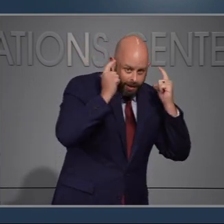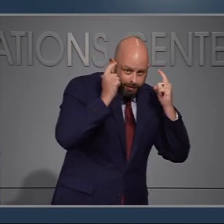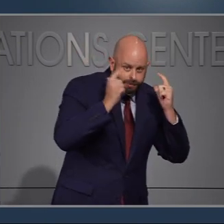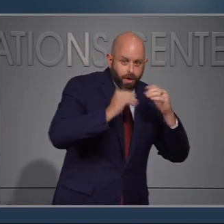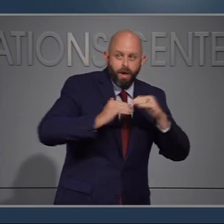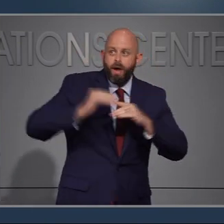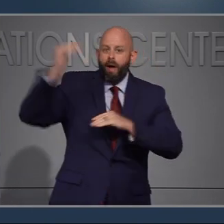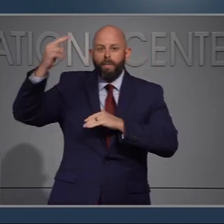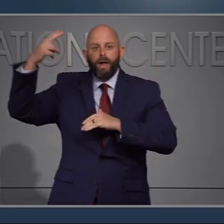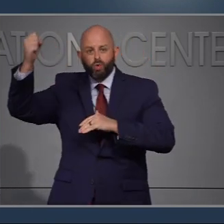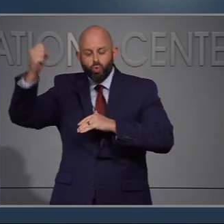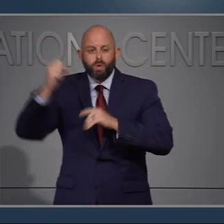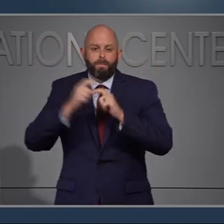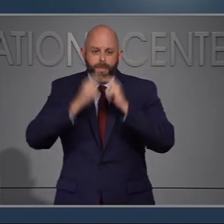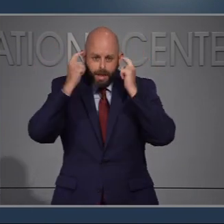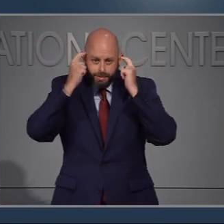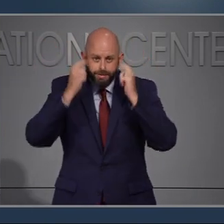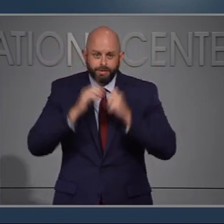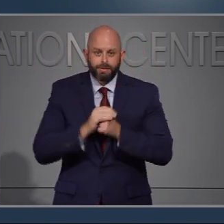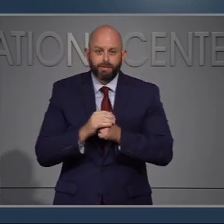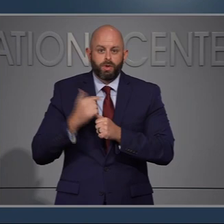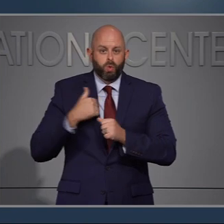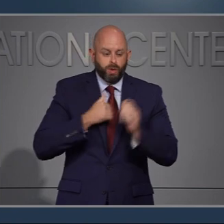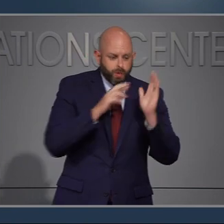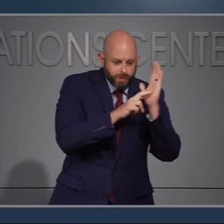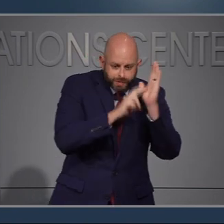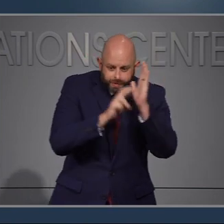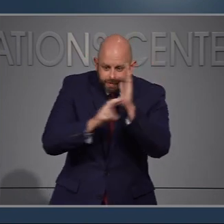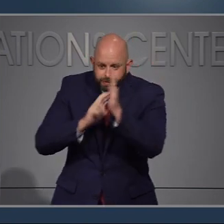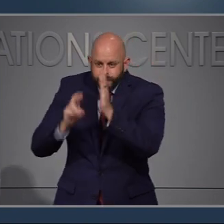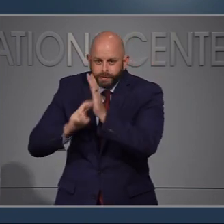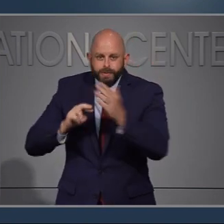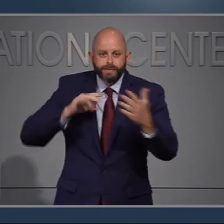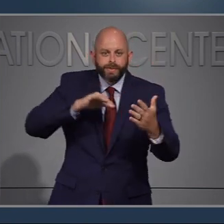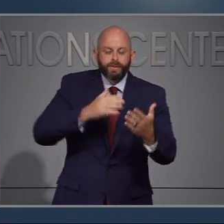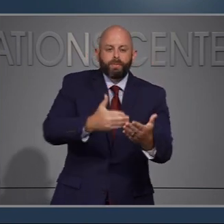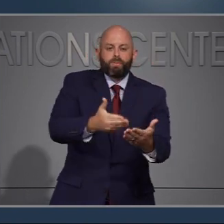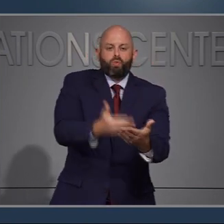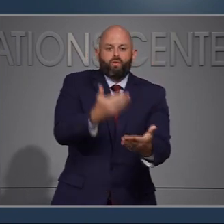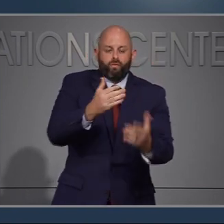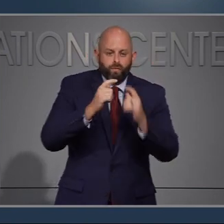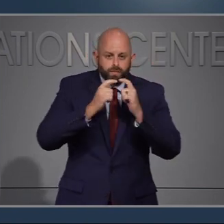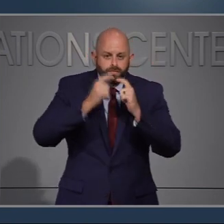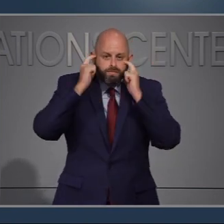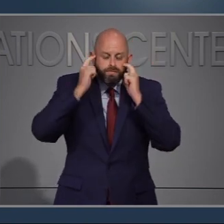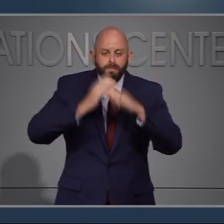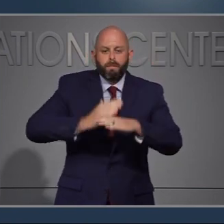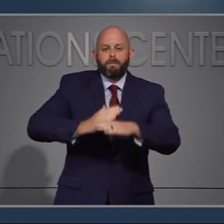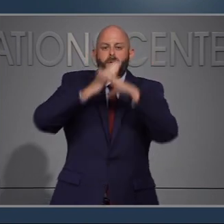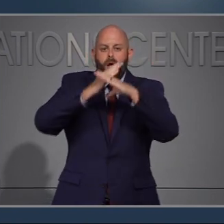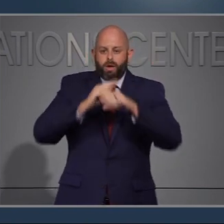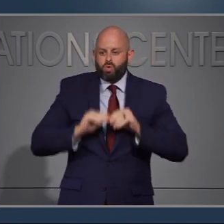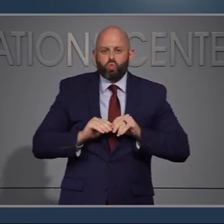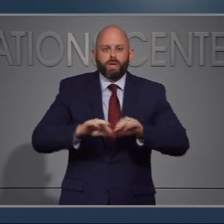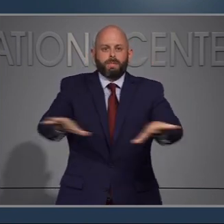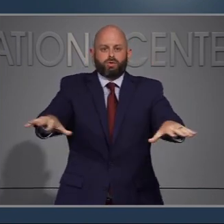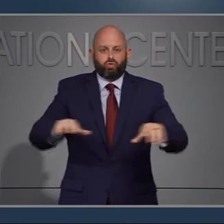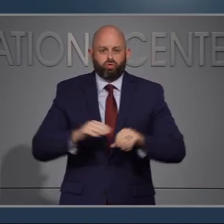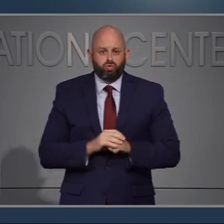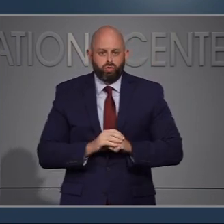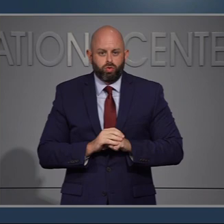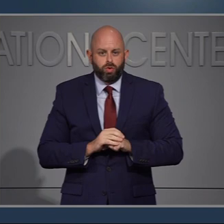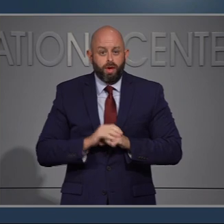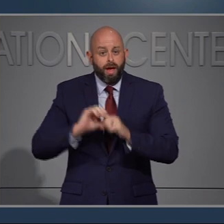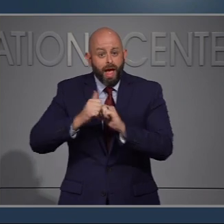shown overwhelmingly that face coverings reduce disease transmission. To help, the state